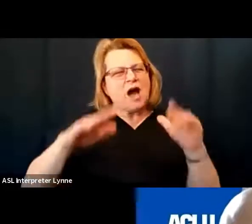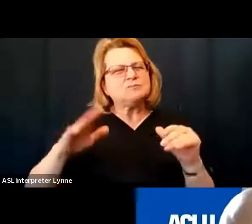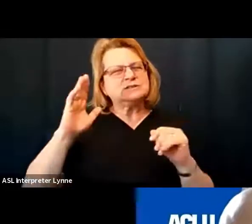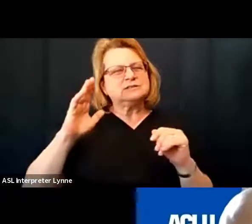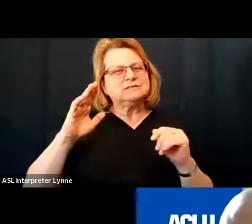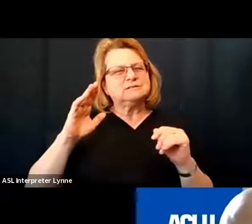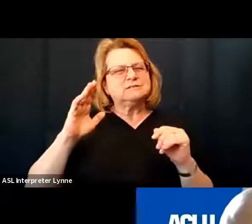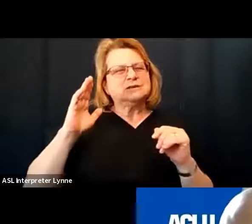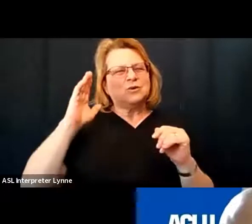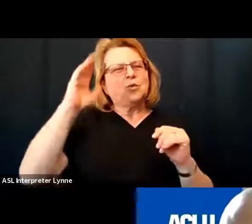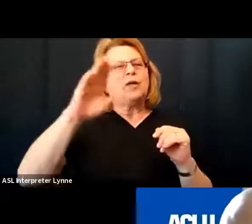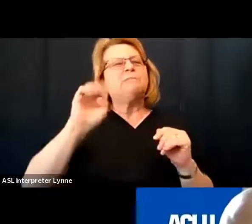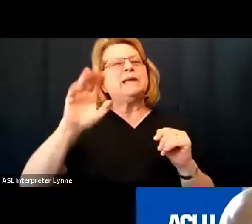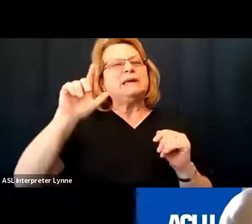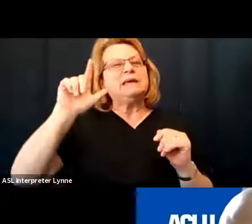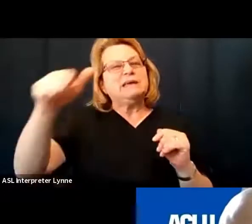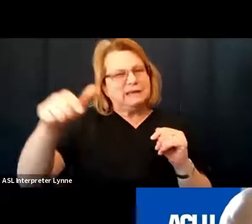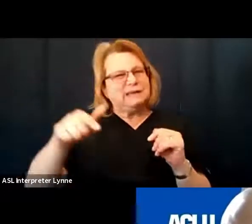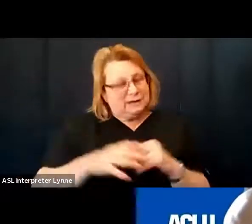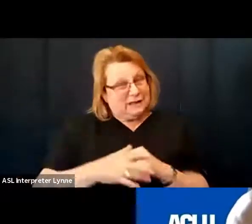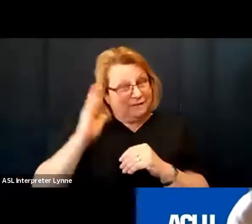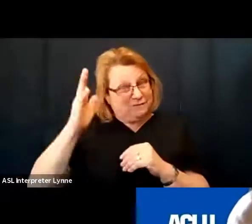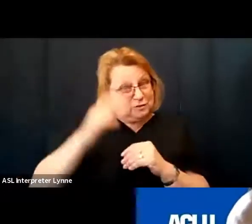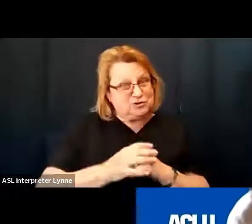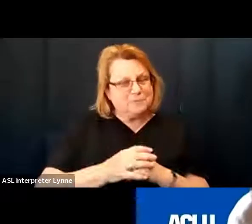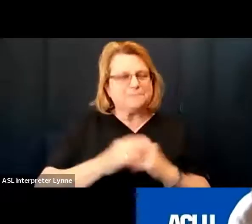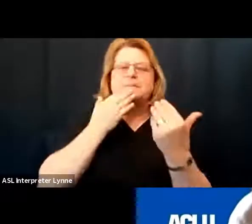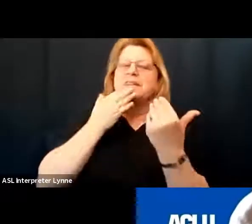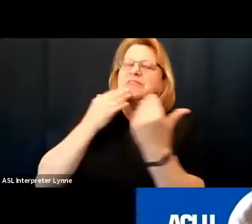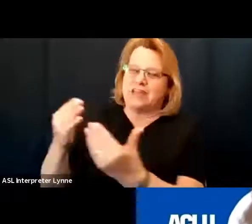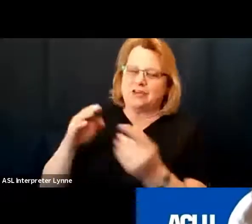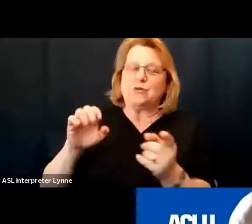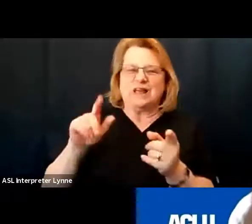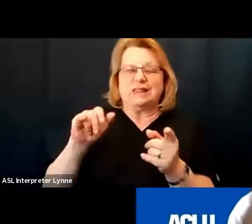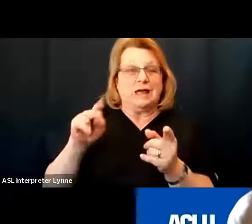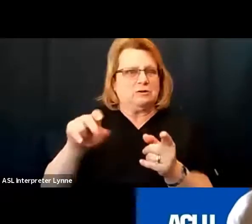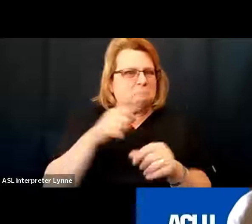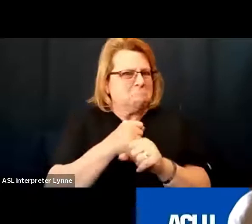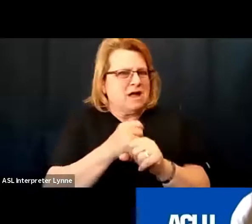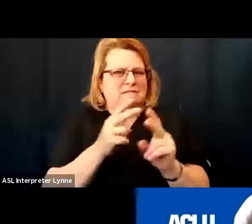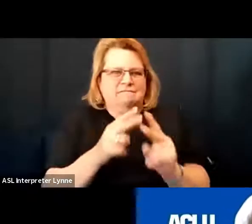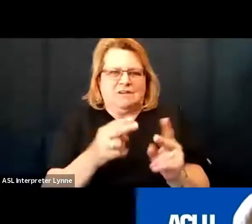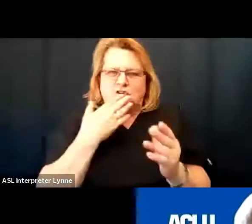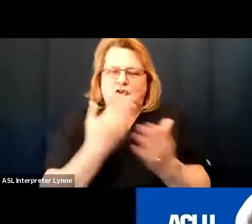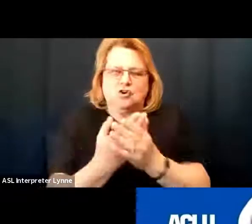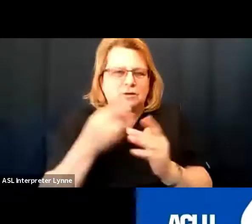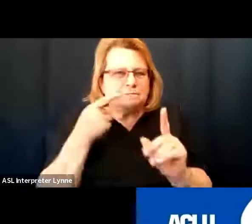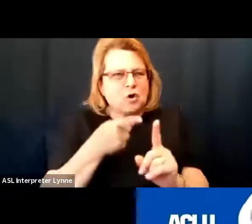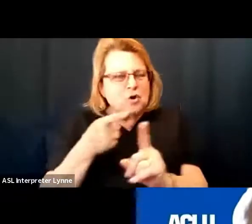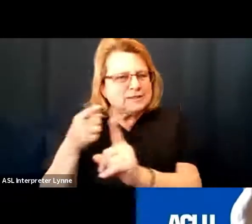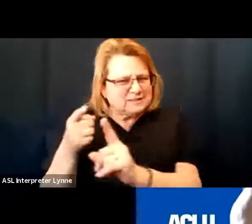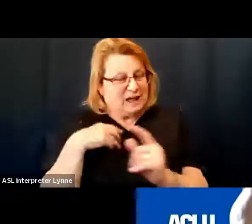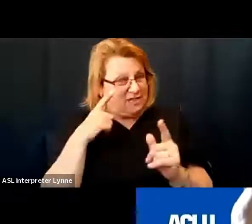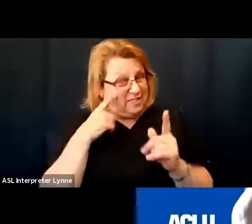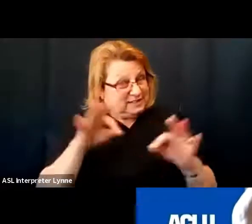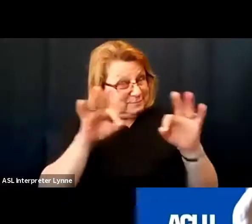future. Oh, thank you, Elaine. And I mean, I think a number of points you made are really valid. I mean, I think it's important